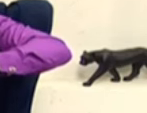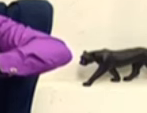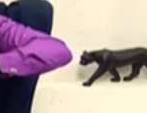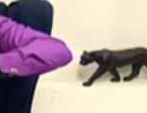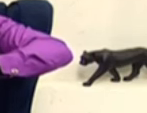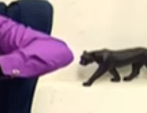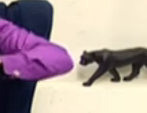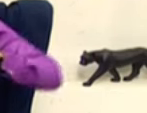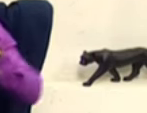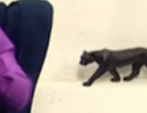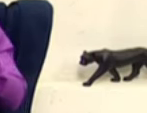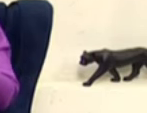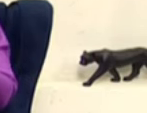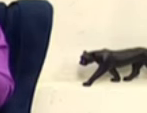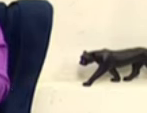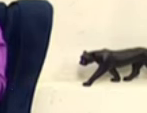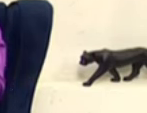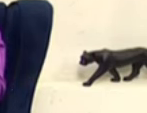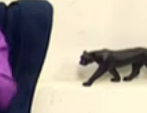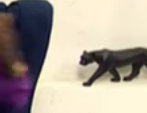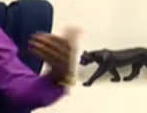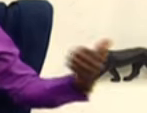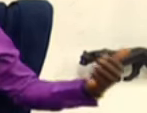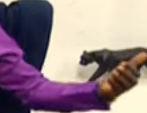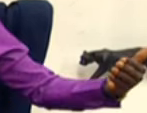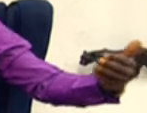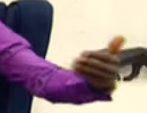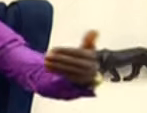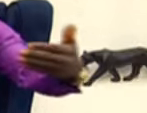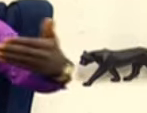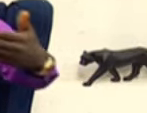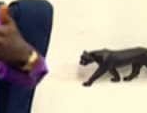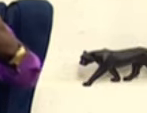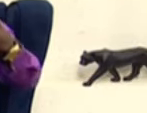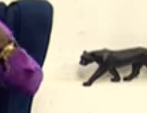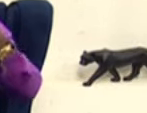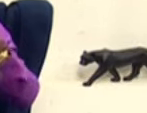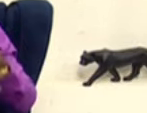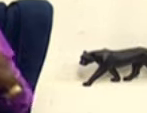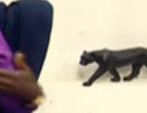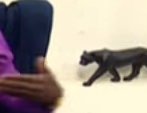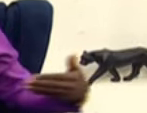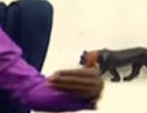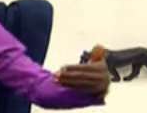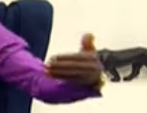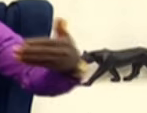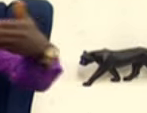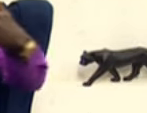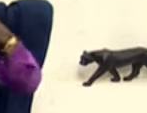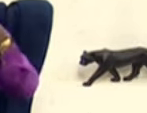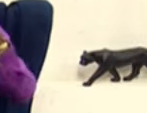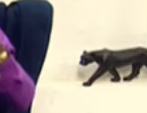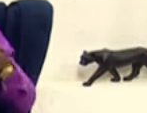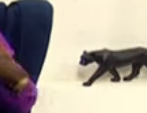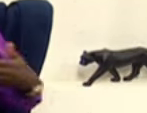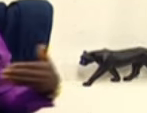patriotic party. But Jay Kufu wanted to rally all the people.